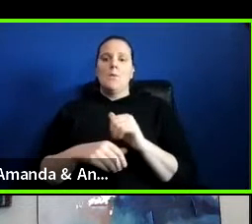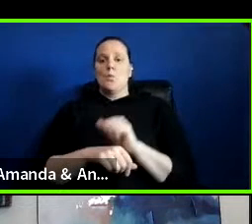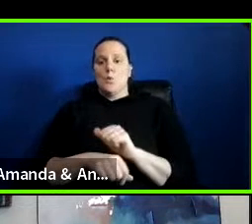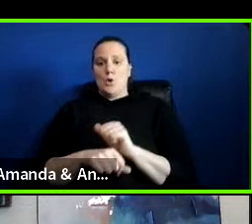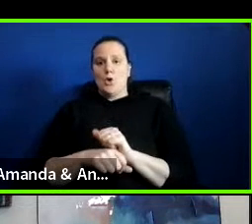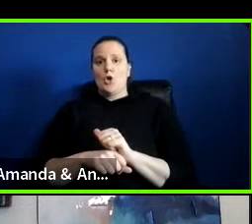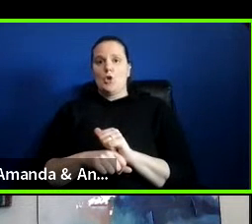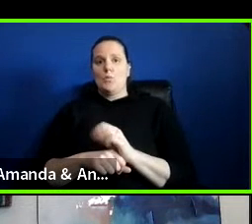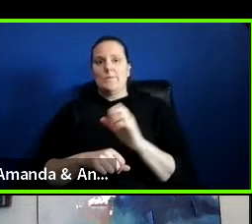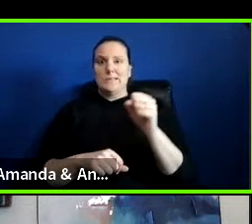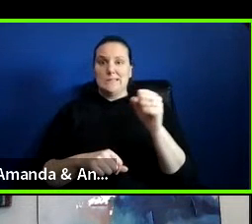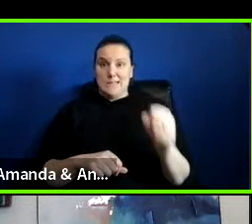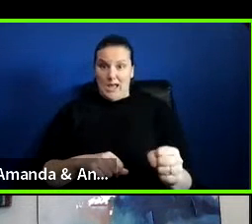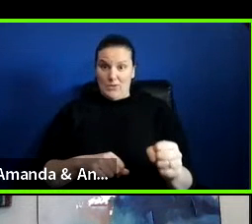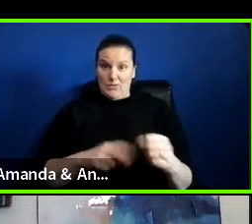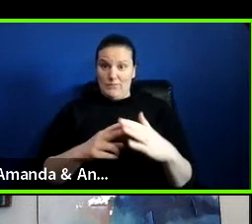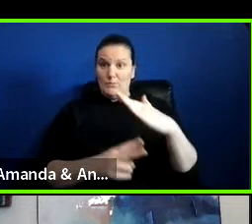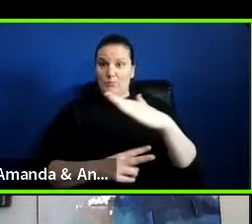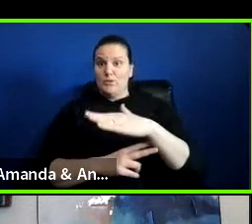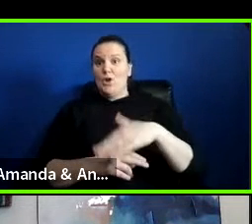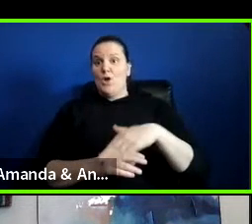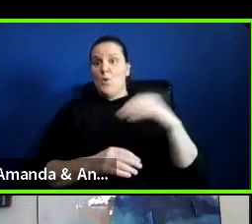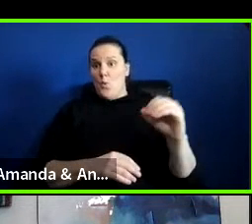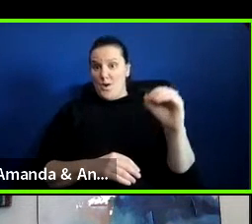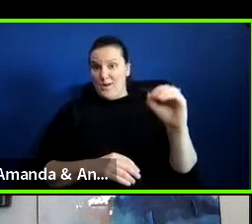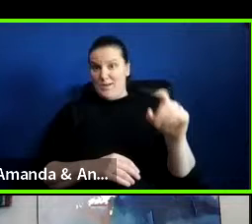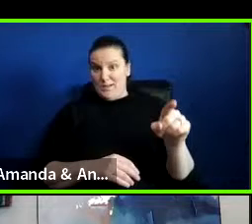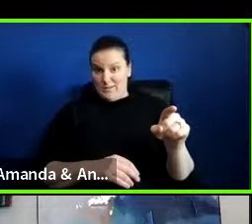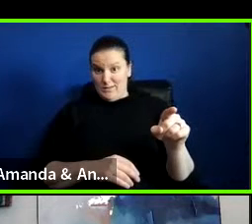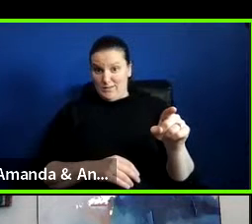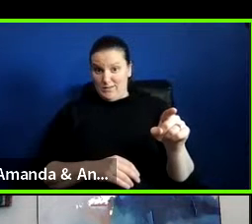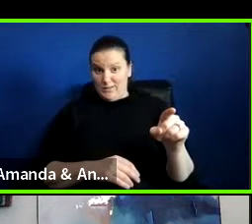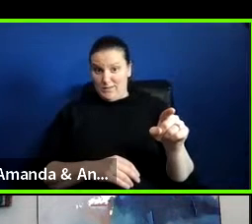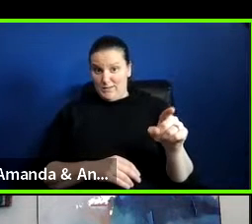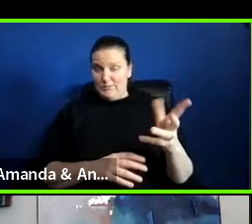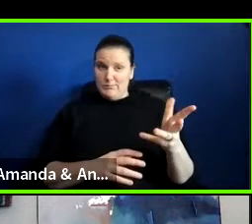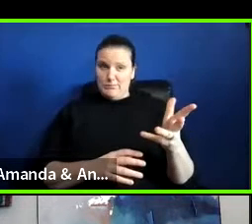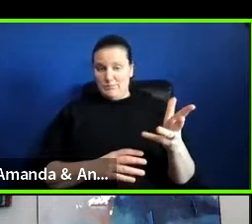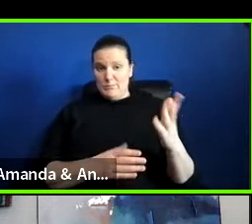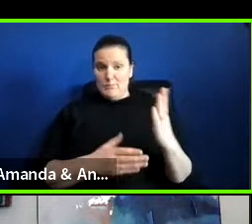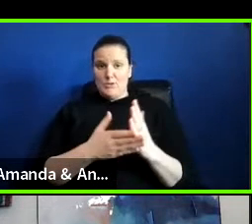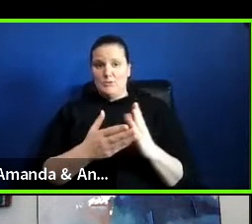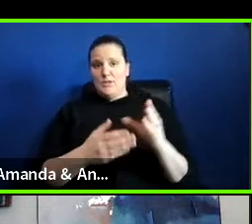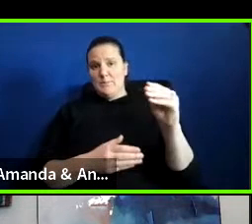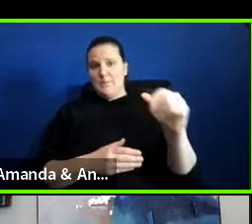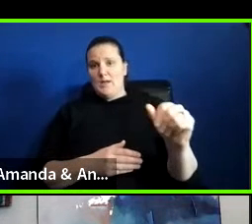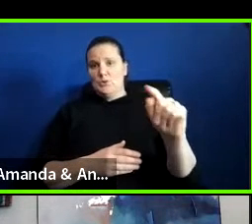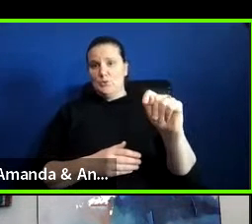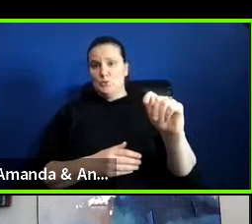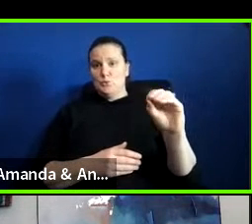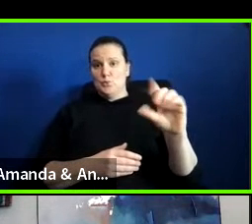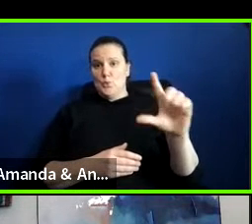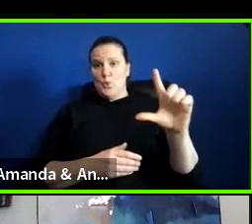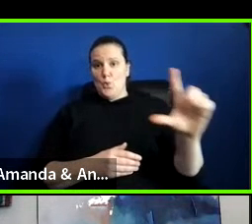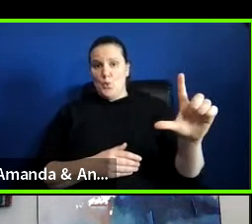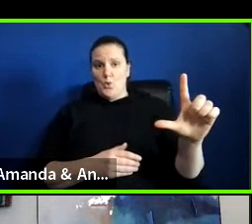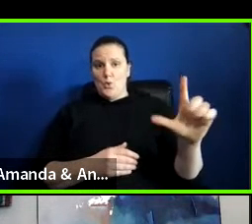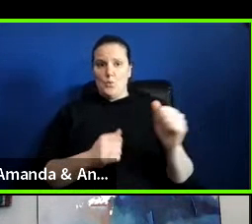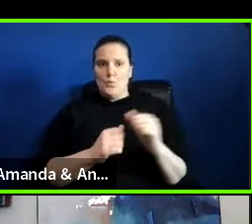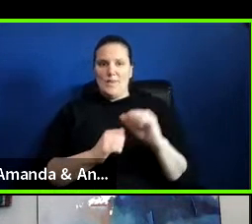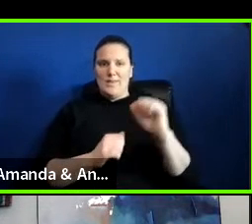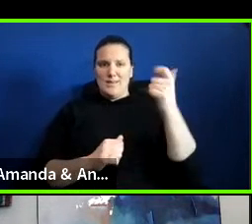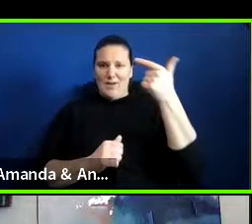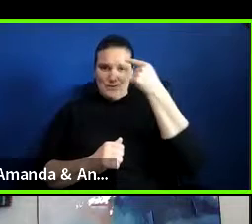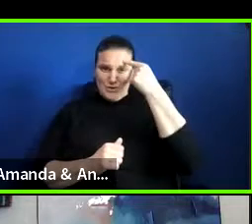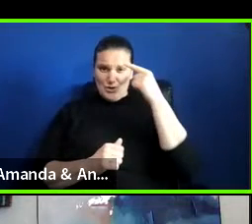be south of the bridge on the Oregon side, which presumably we've been partially paid through by tolls. But if with the Governor